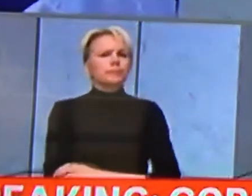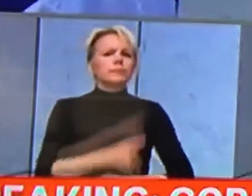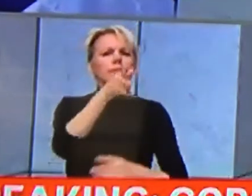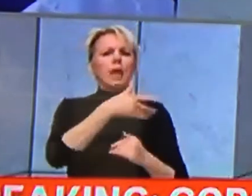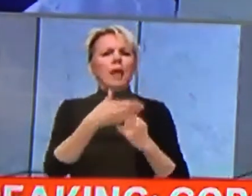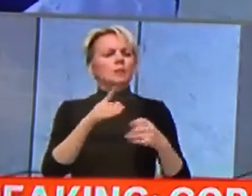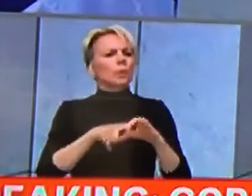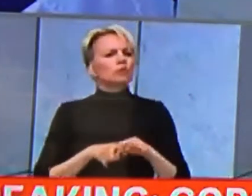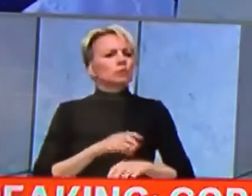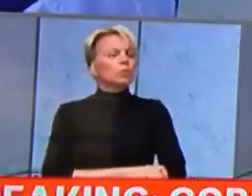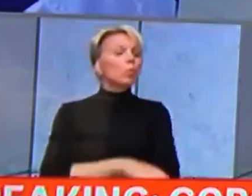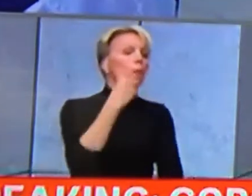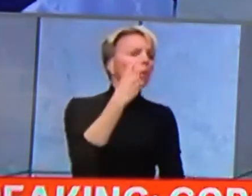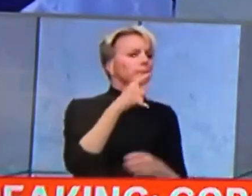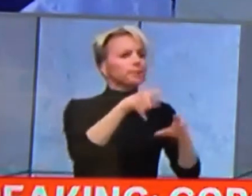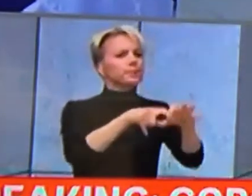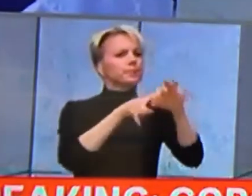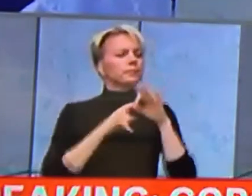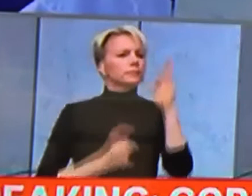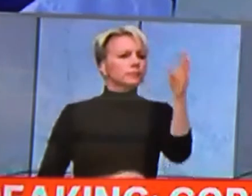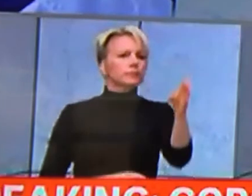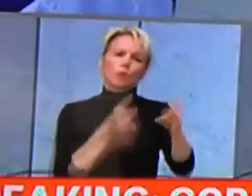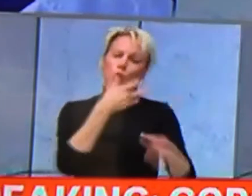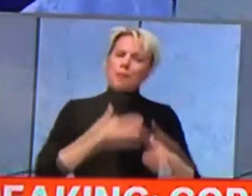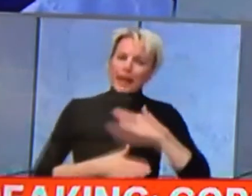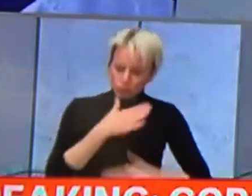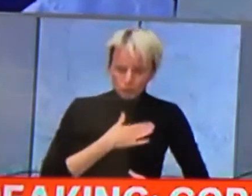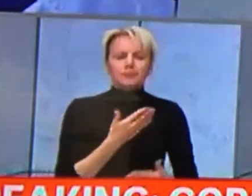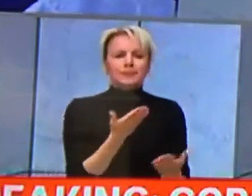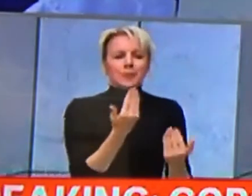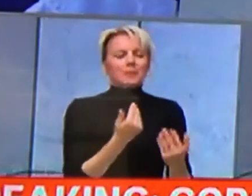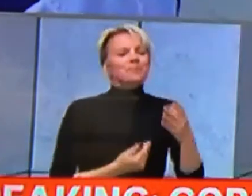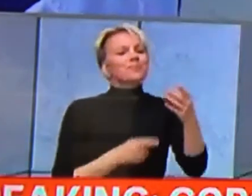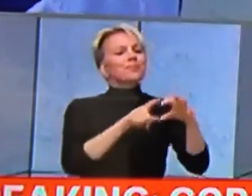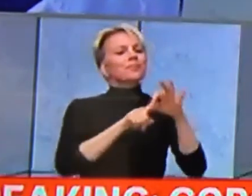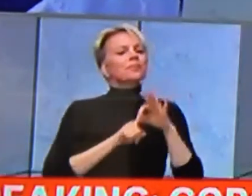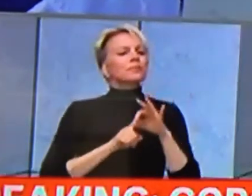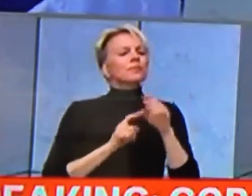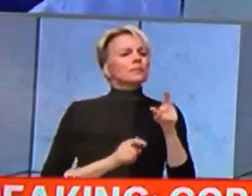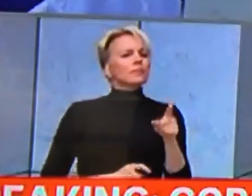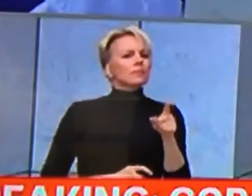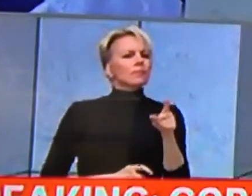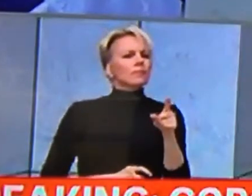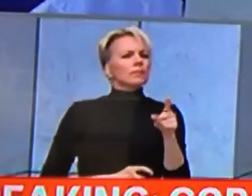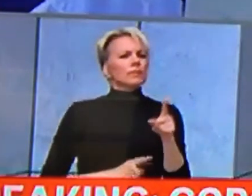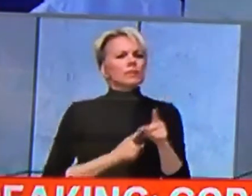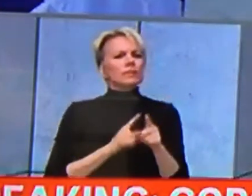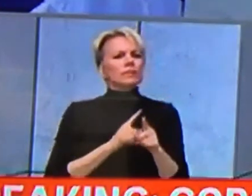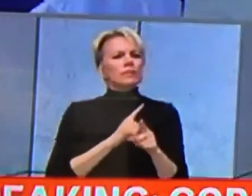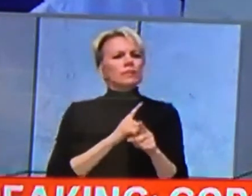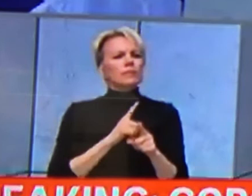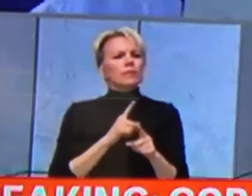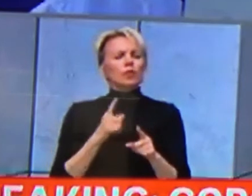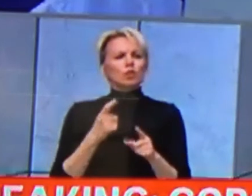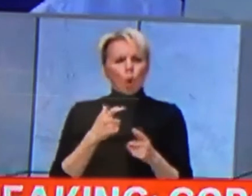today has raised I can do one more over here. Has raised He's been very patient. protecting Australia's supply of